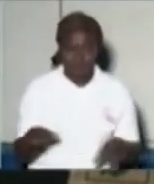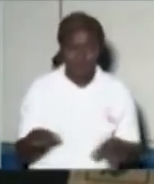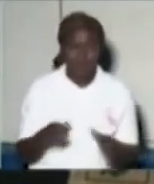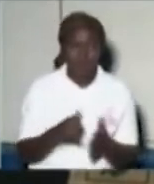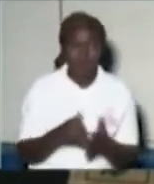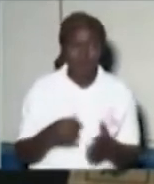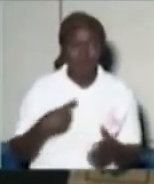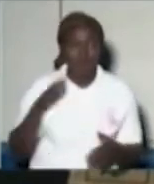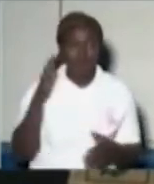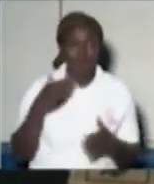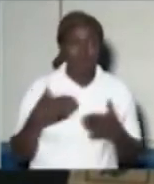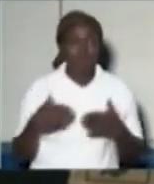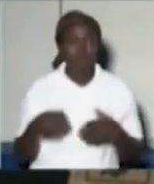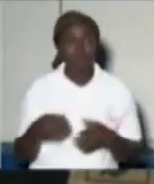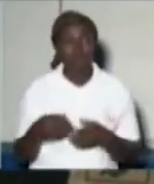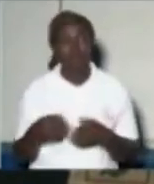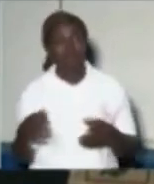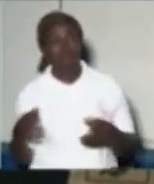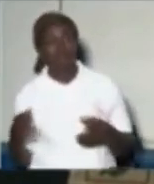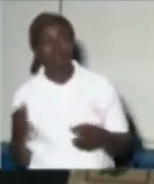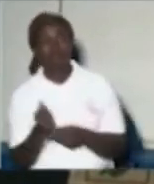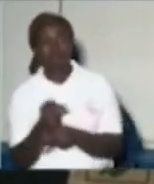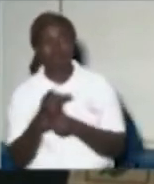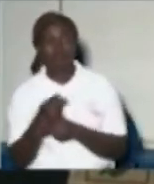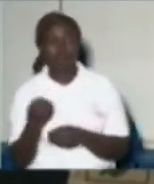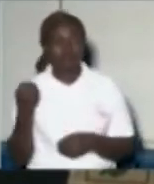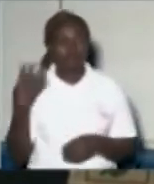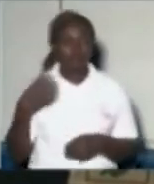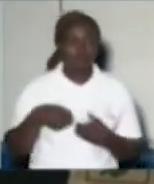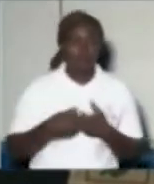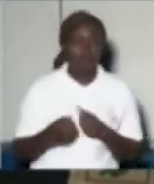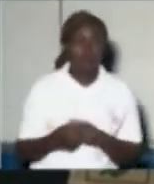of problems that has fraught the nation.